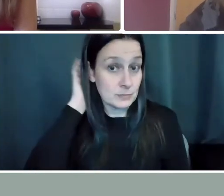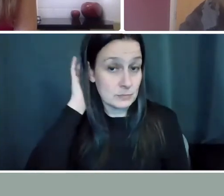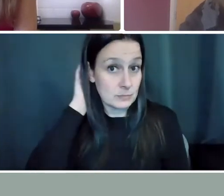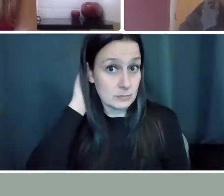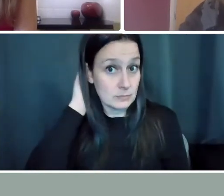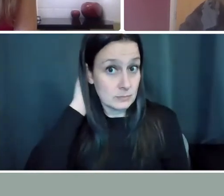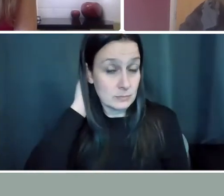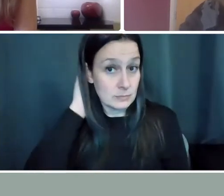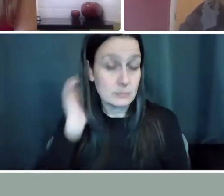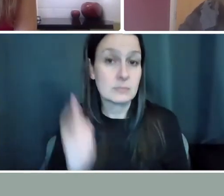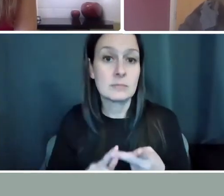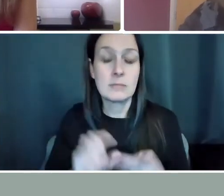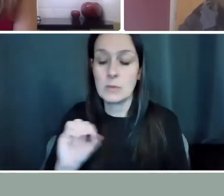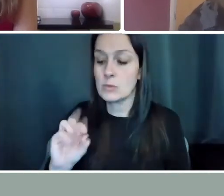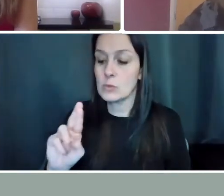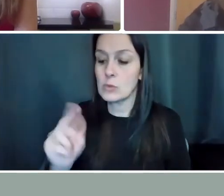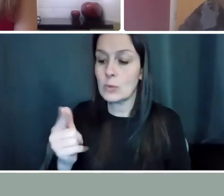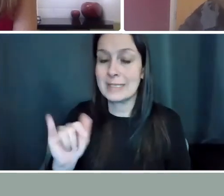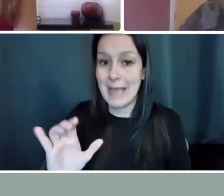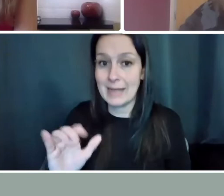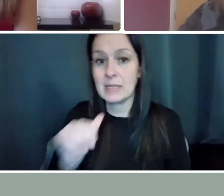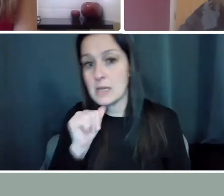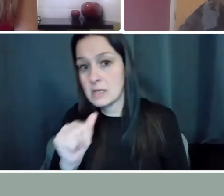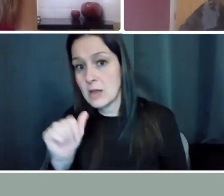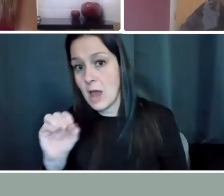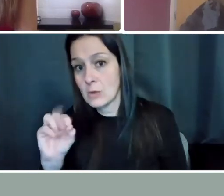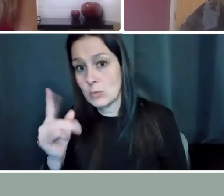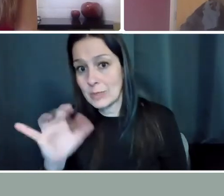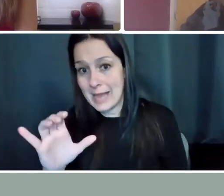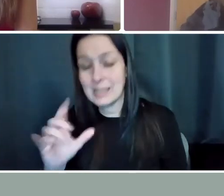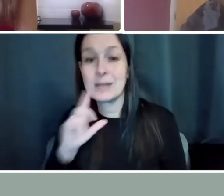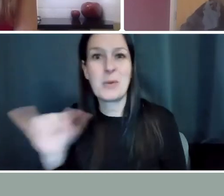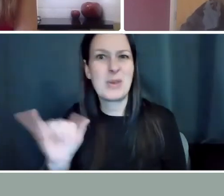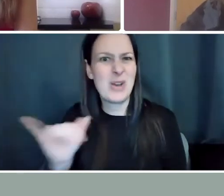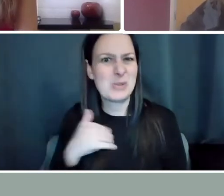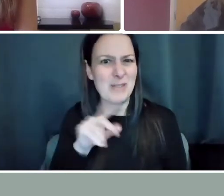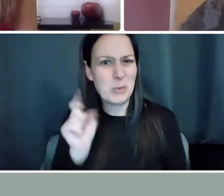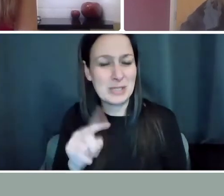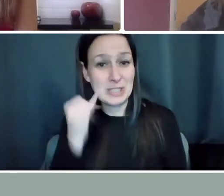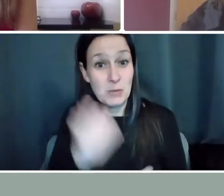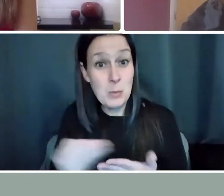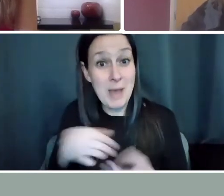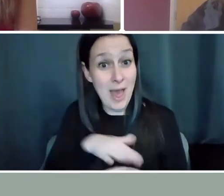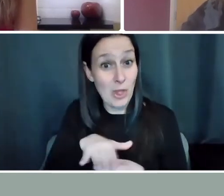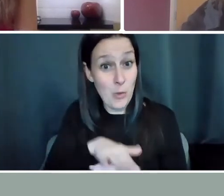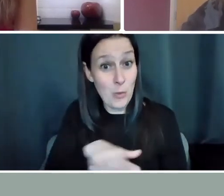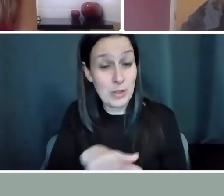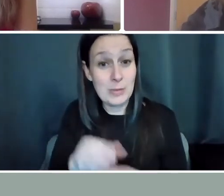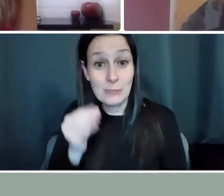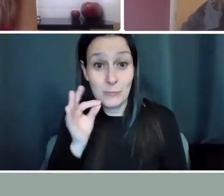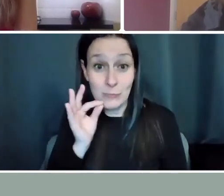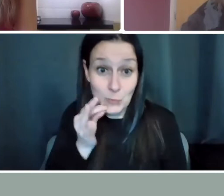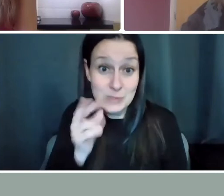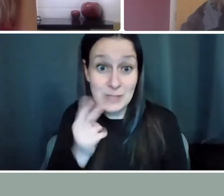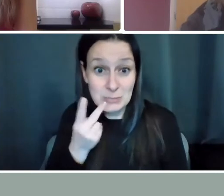also organic, non-organic. But this time we also have a question, if you buy local produce, do you have to worry